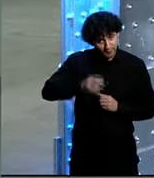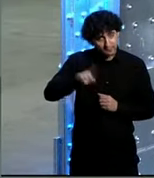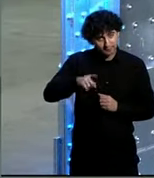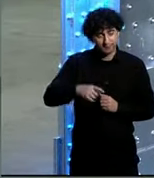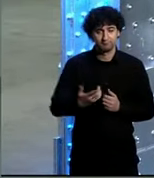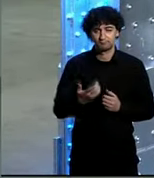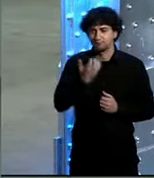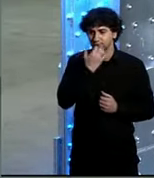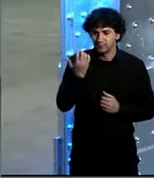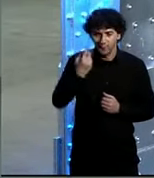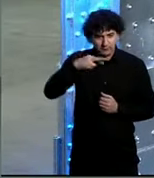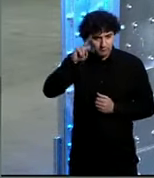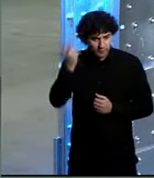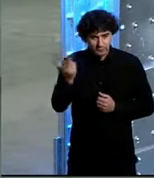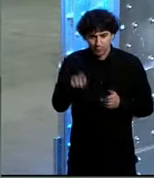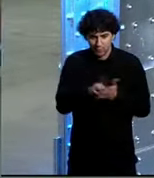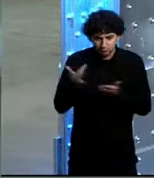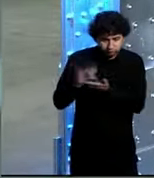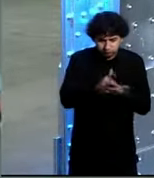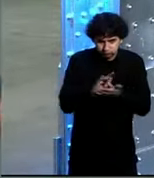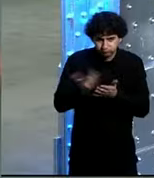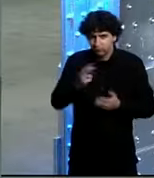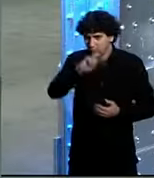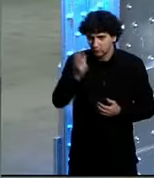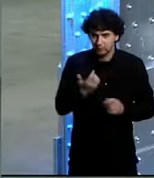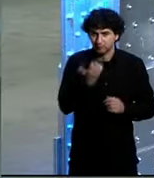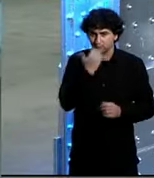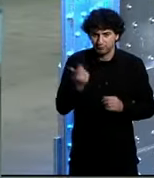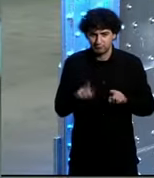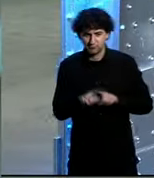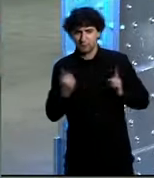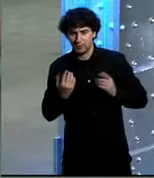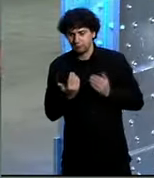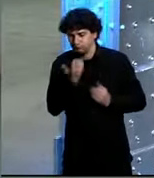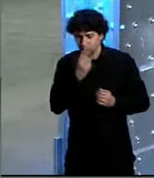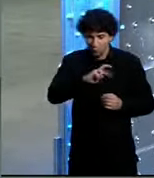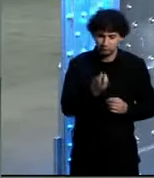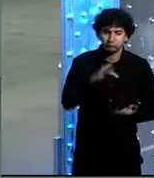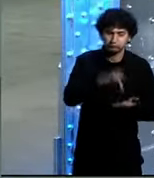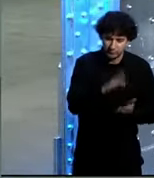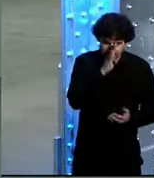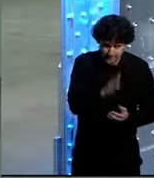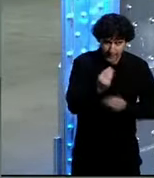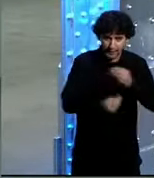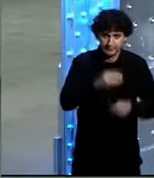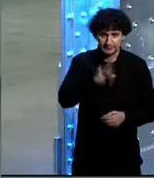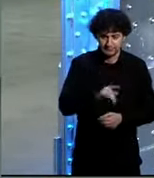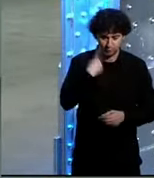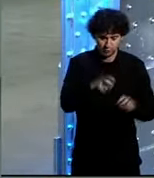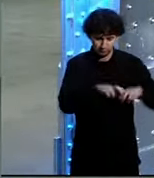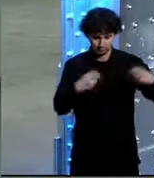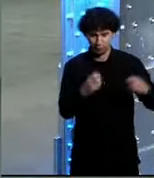everything more inclusive. People get involved and they can participate. Sometimes they can participate in